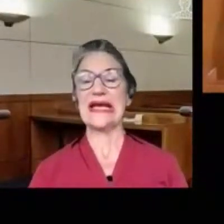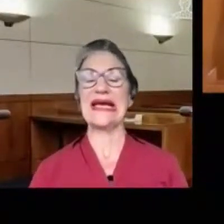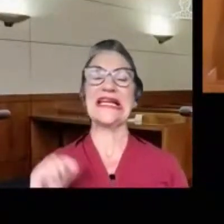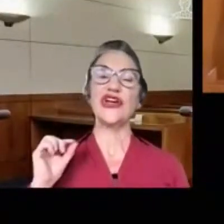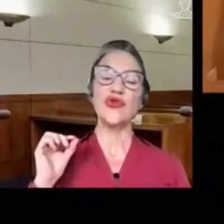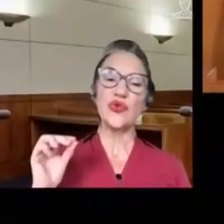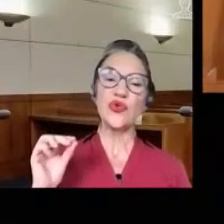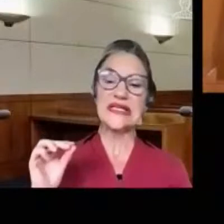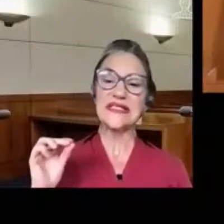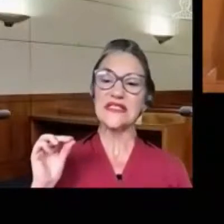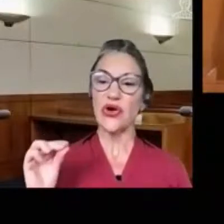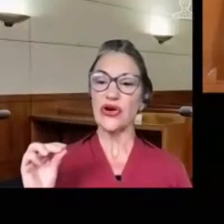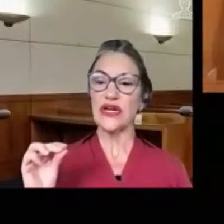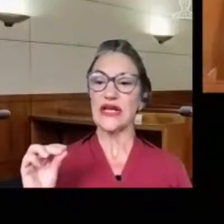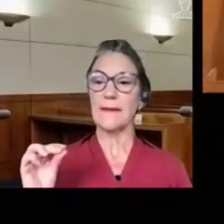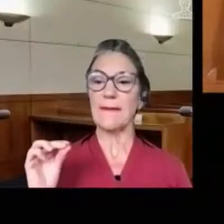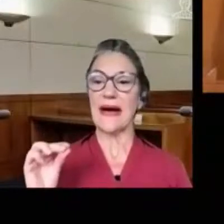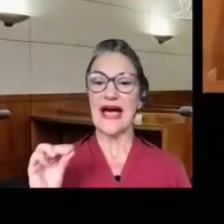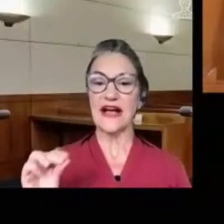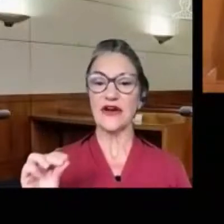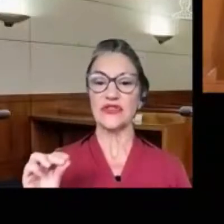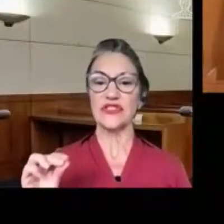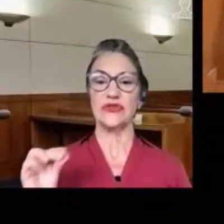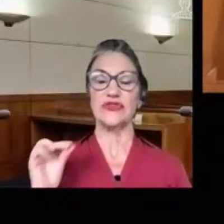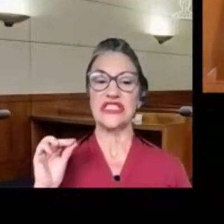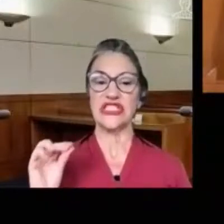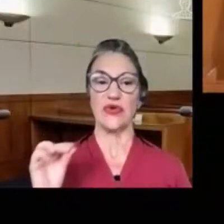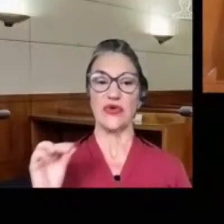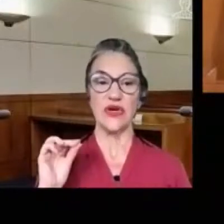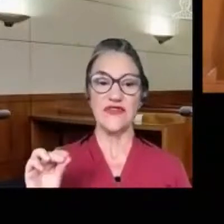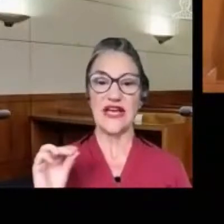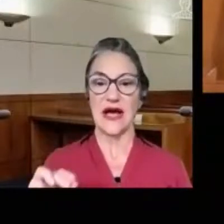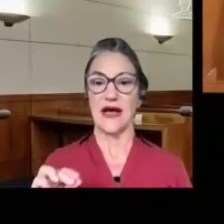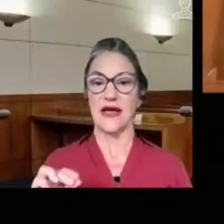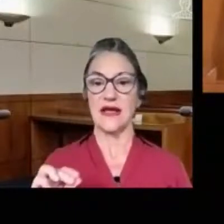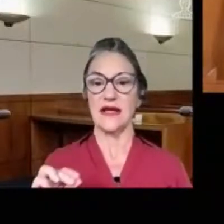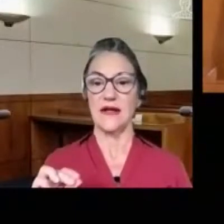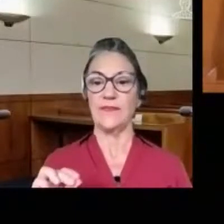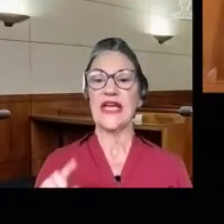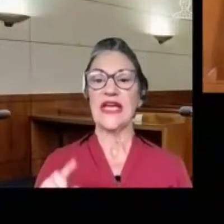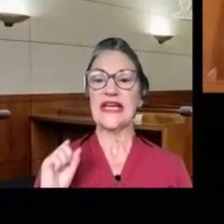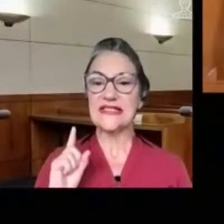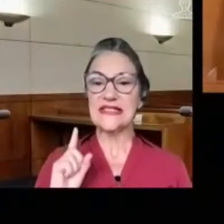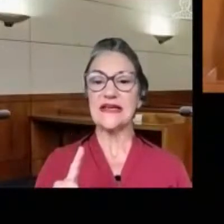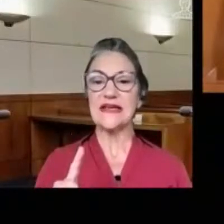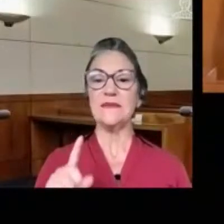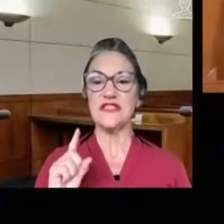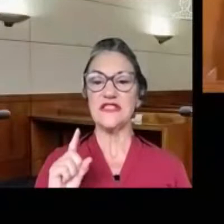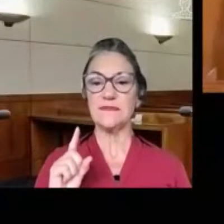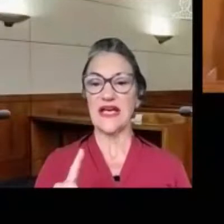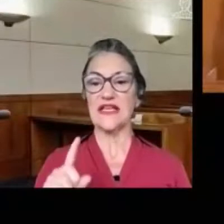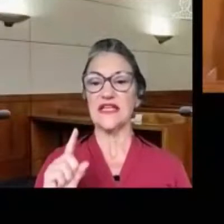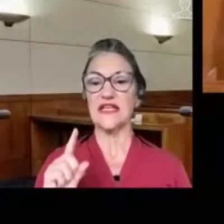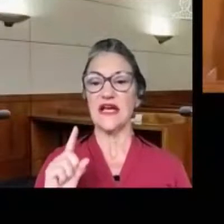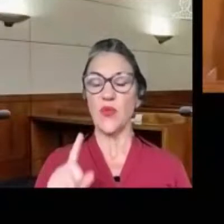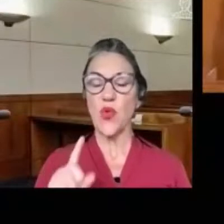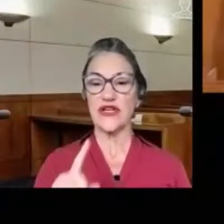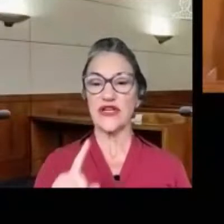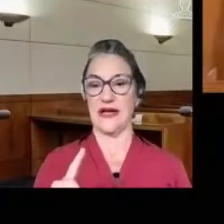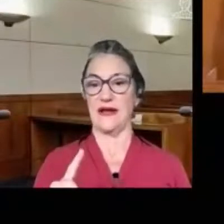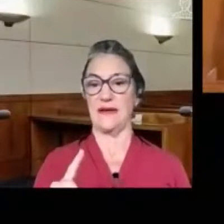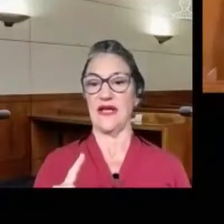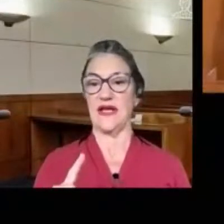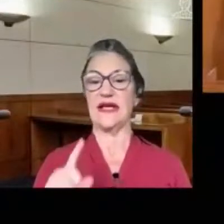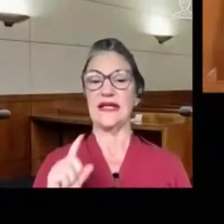event an increased targeting by hackers using generative AI it's time to spend